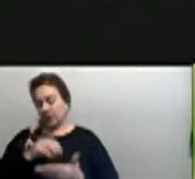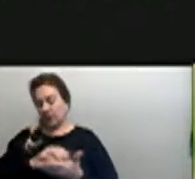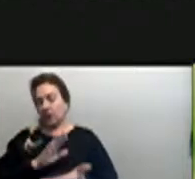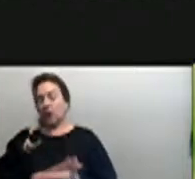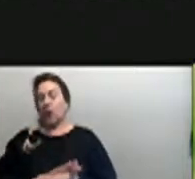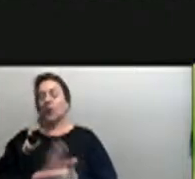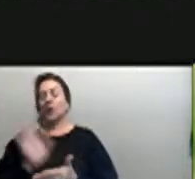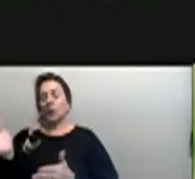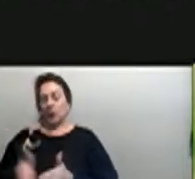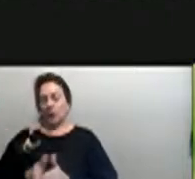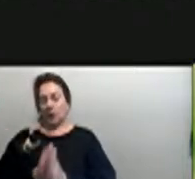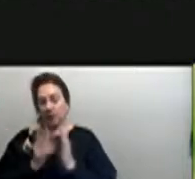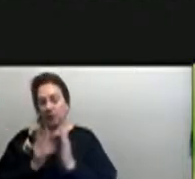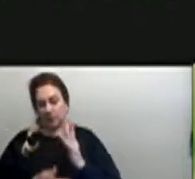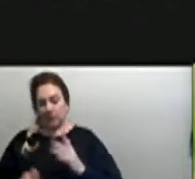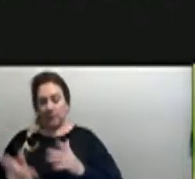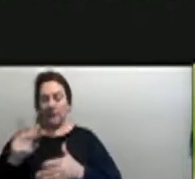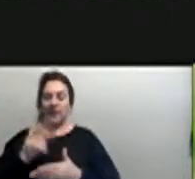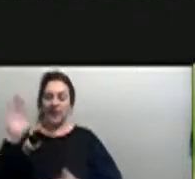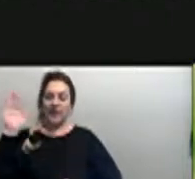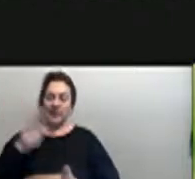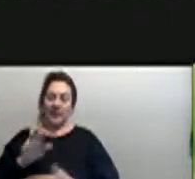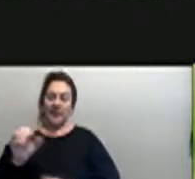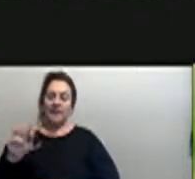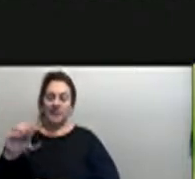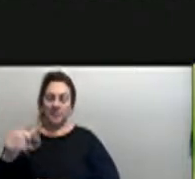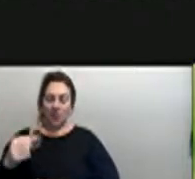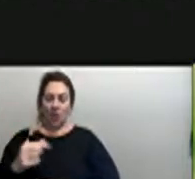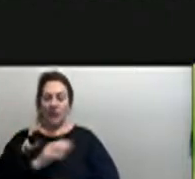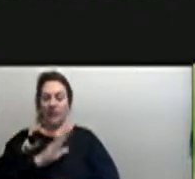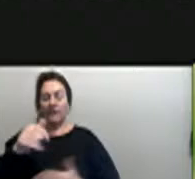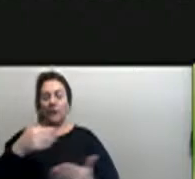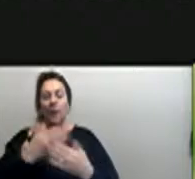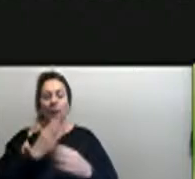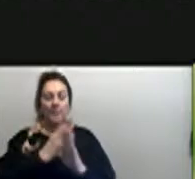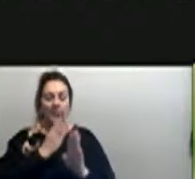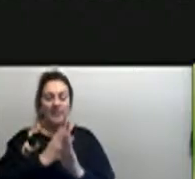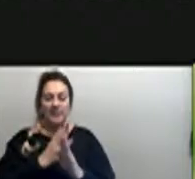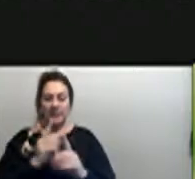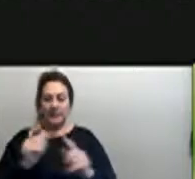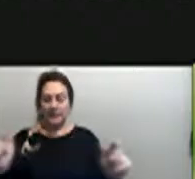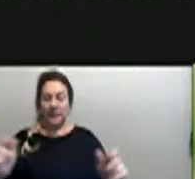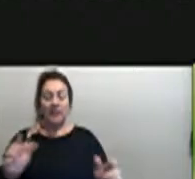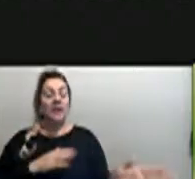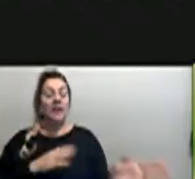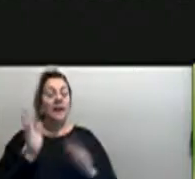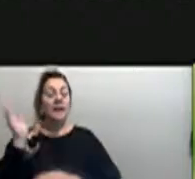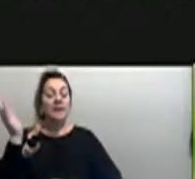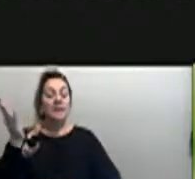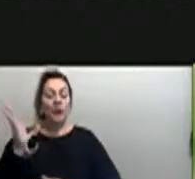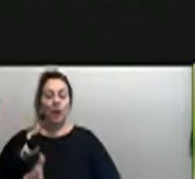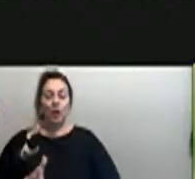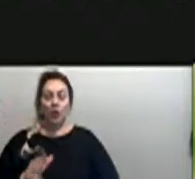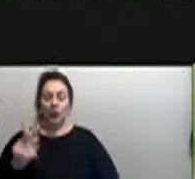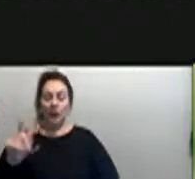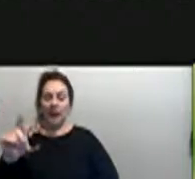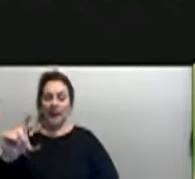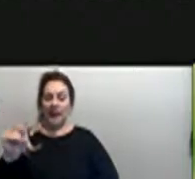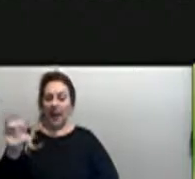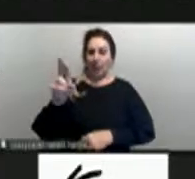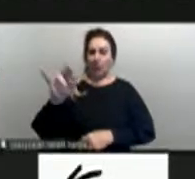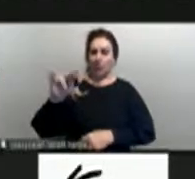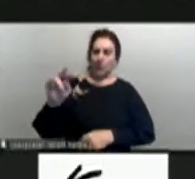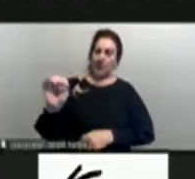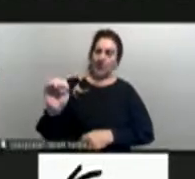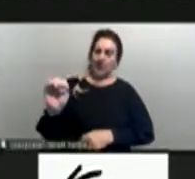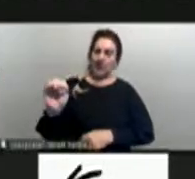prioritize decarbonization of the fleets. Next speaker I have is Catherine Pasley. Catherine Pasley, please unmute